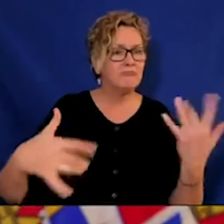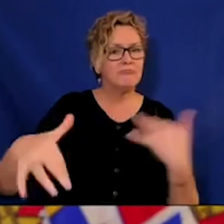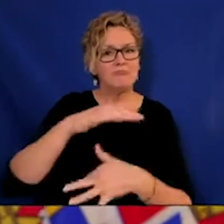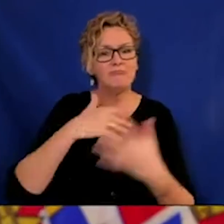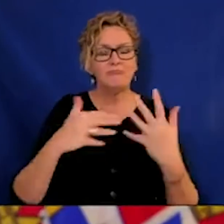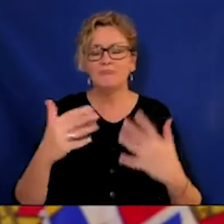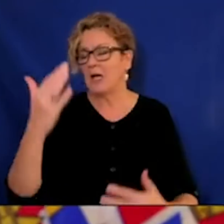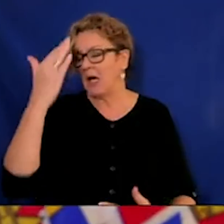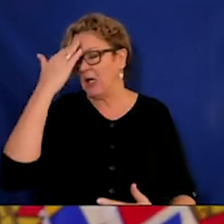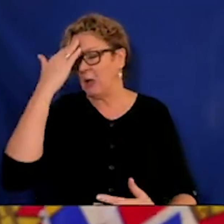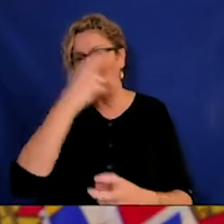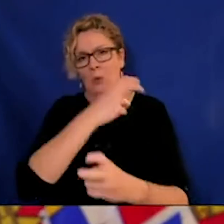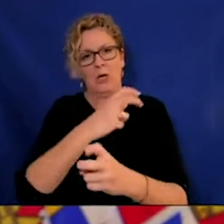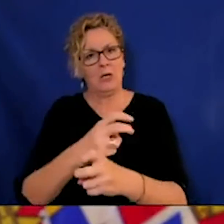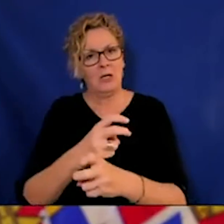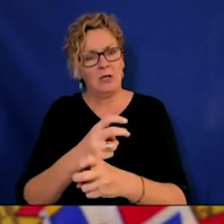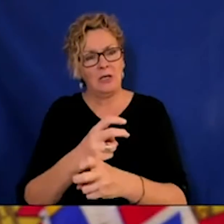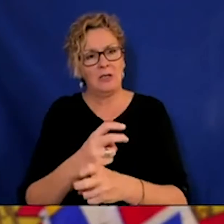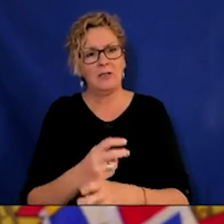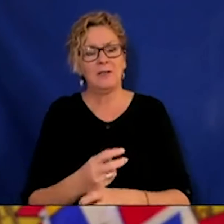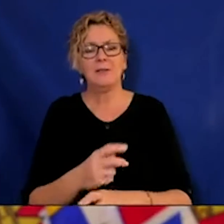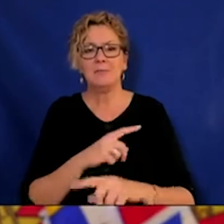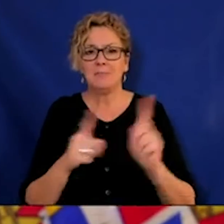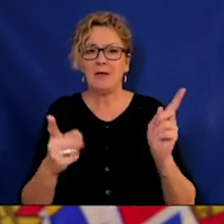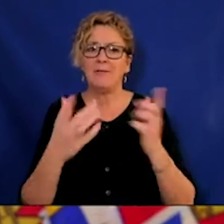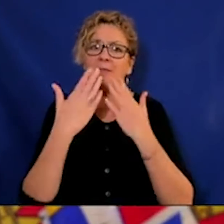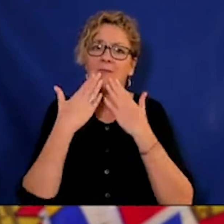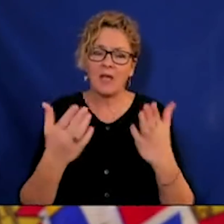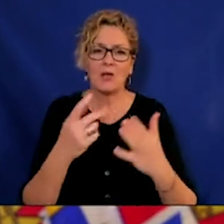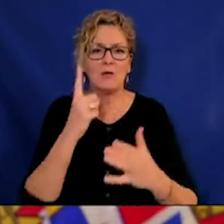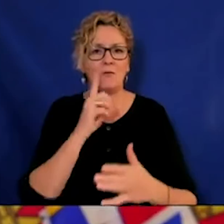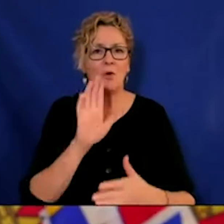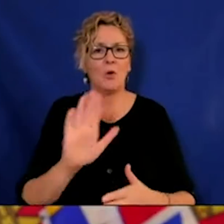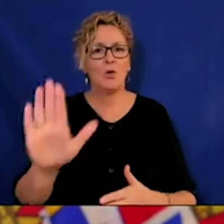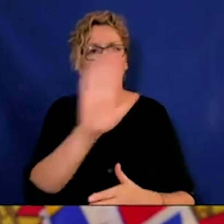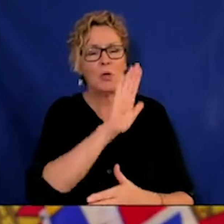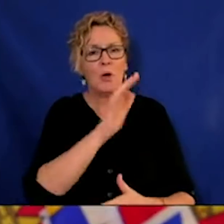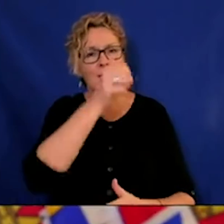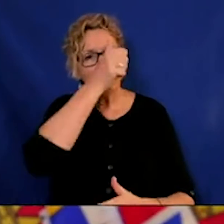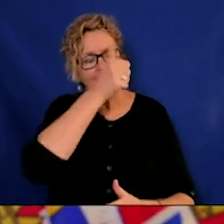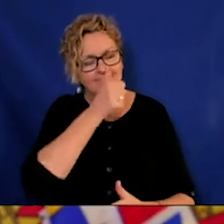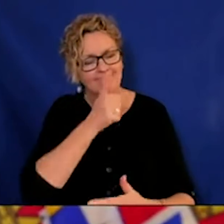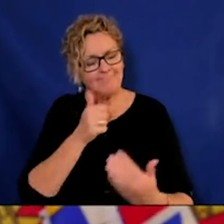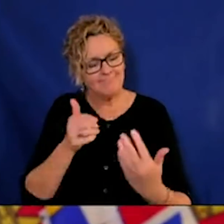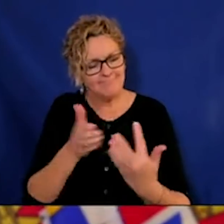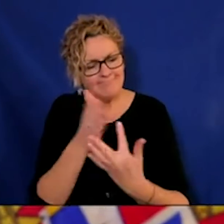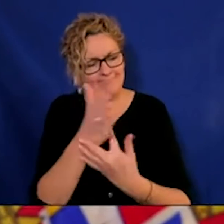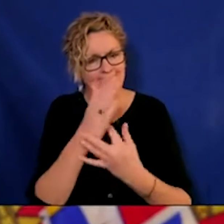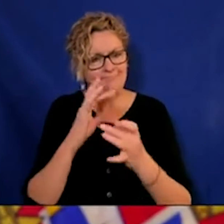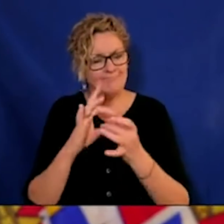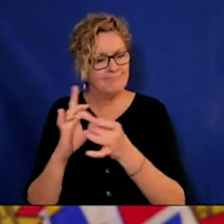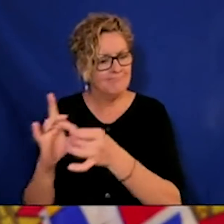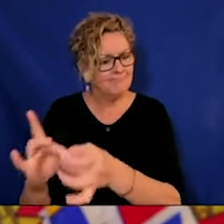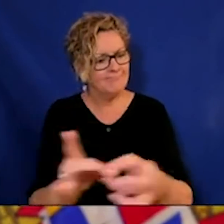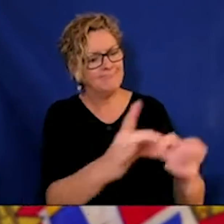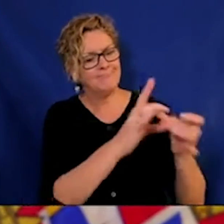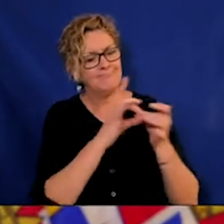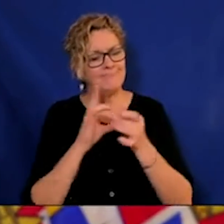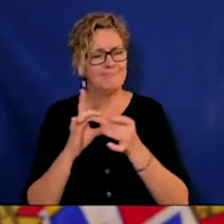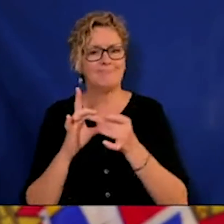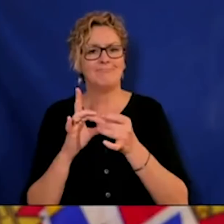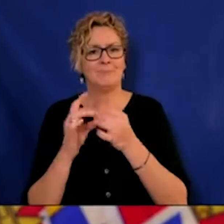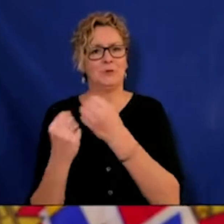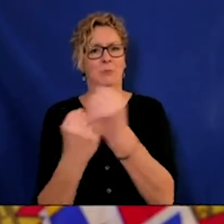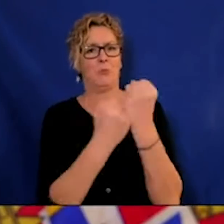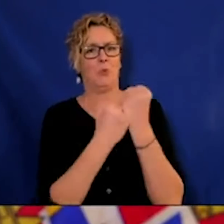can to make sure that we can help each other to get through this COVID response. Yet I'm asking you all